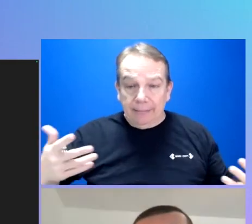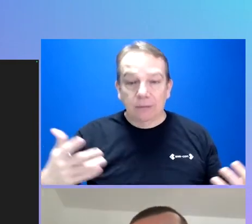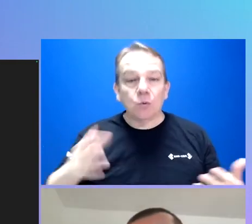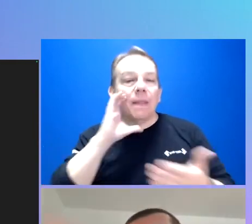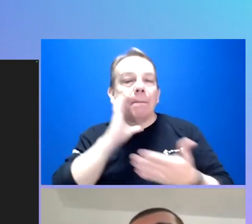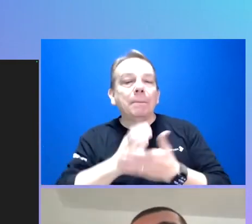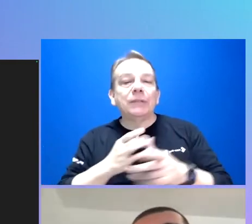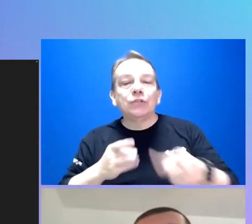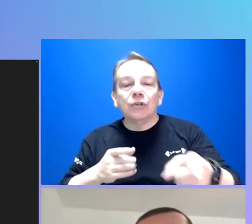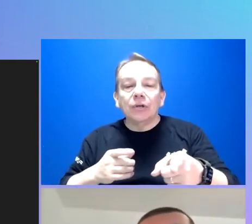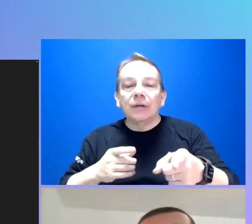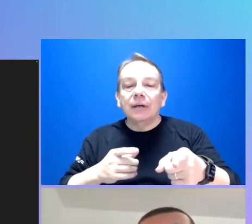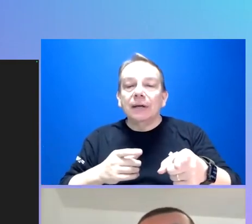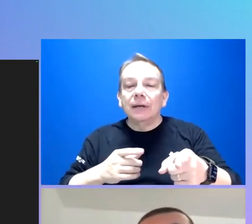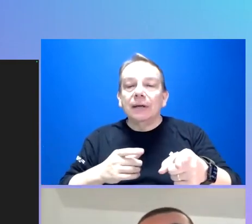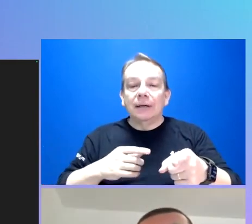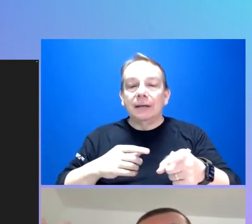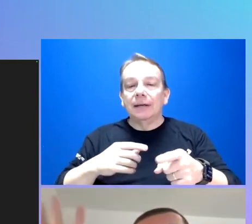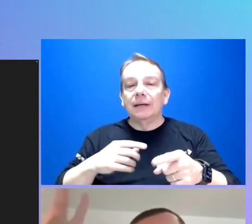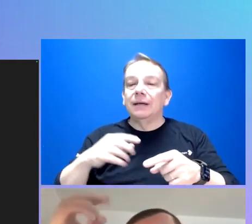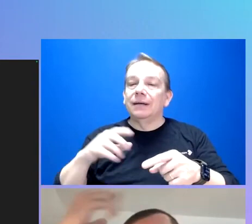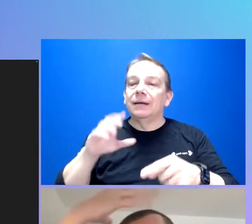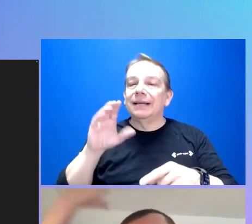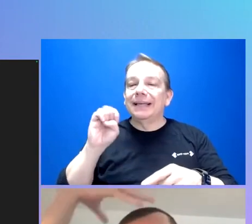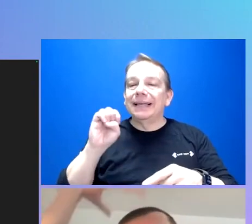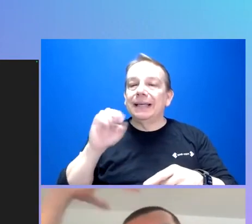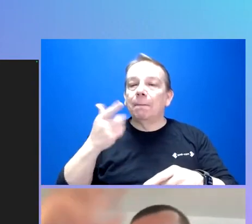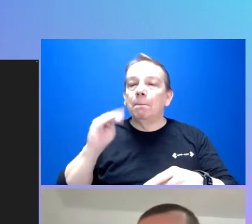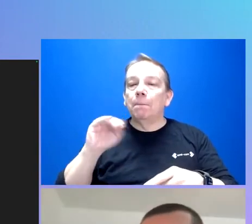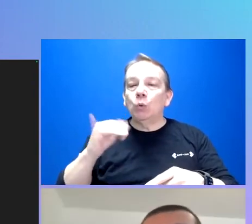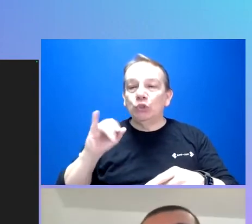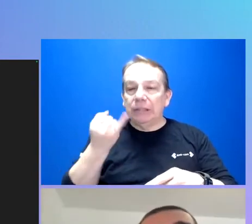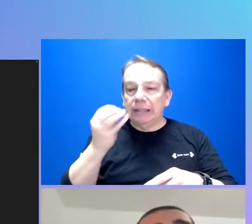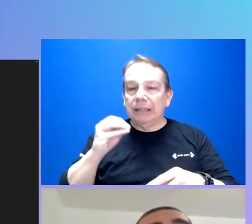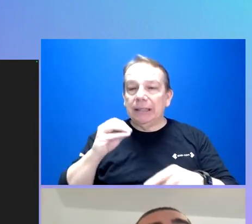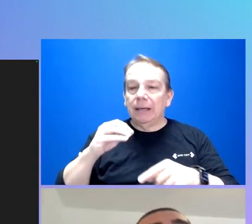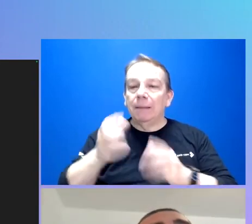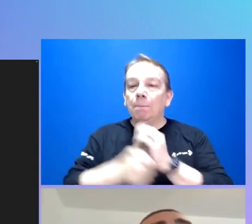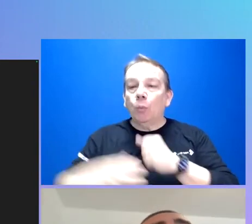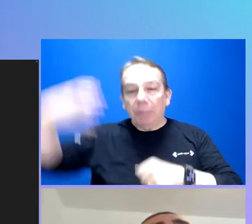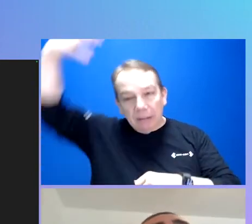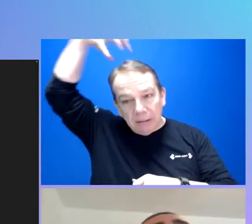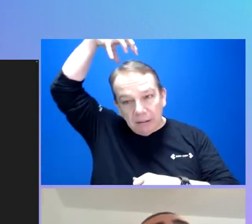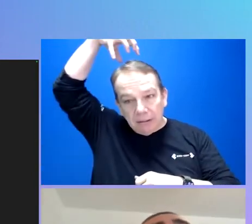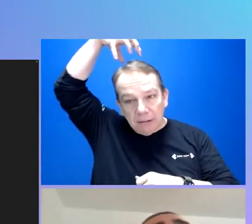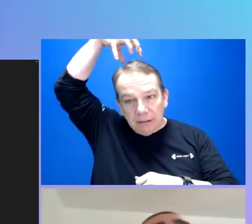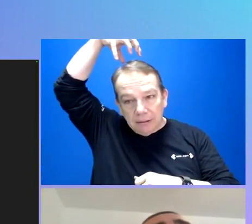sort of demonstrate my decrepitude, there's a turd emoji sat atop my head.